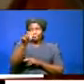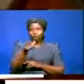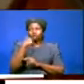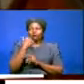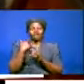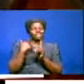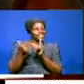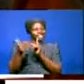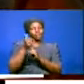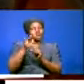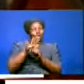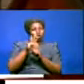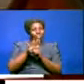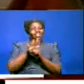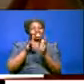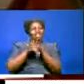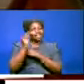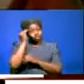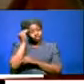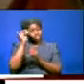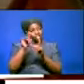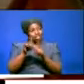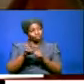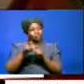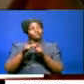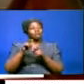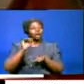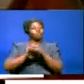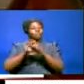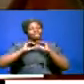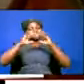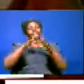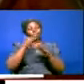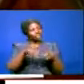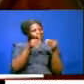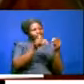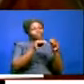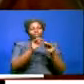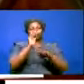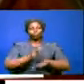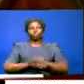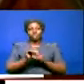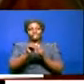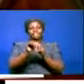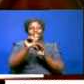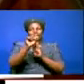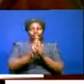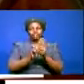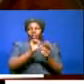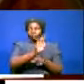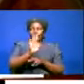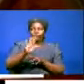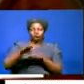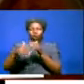scholar and a great teacher who gave sound leadership everywhere he worked. Professor Magoha's experience and